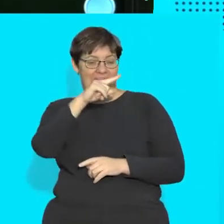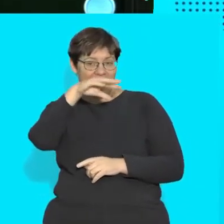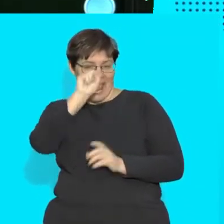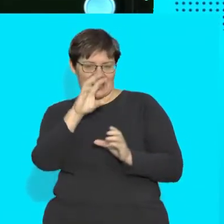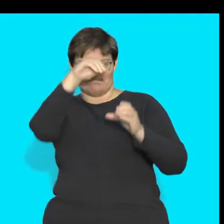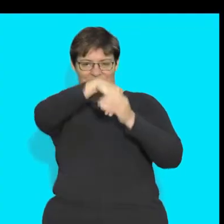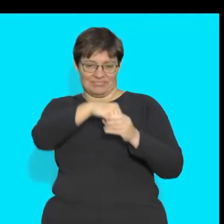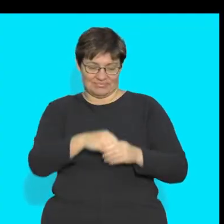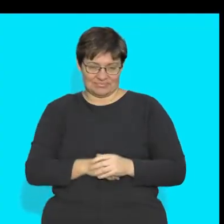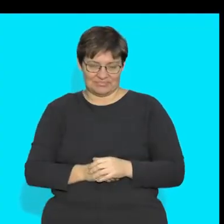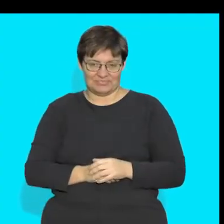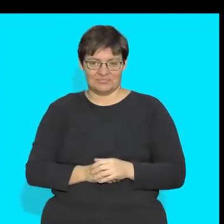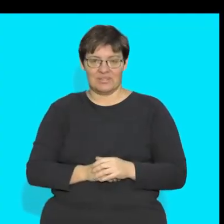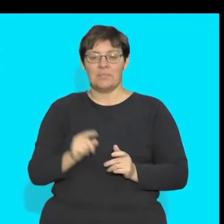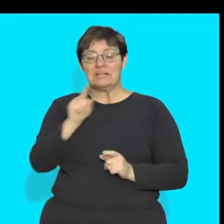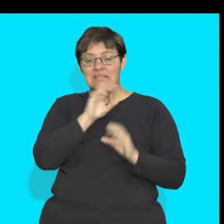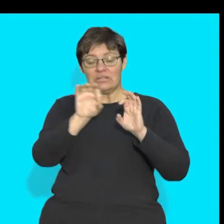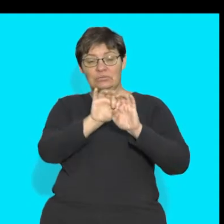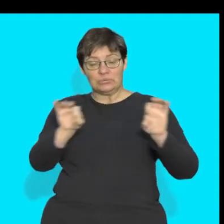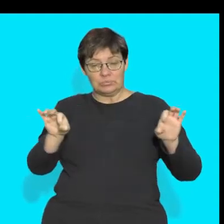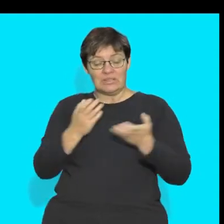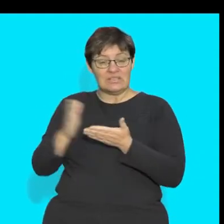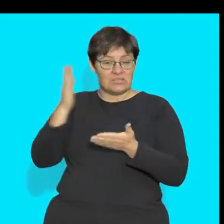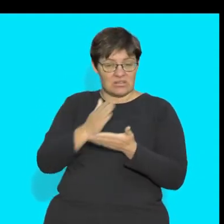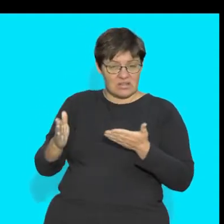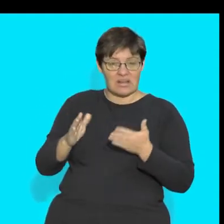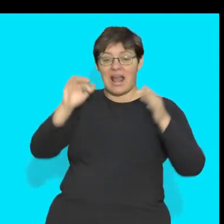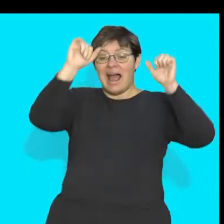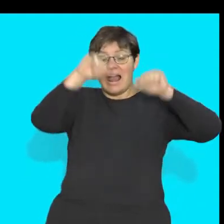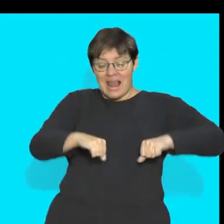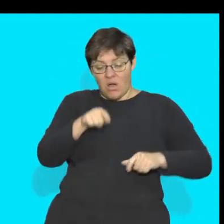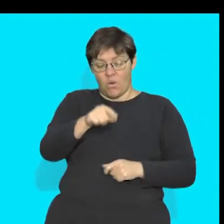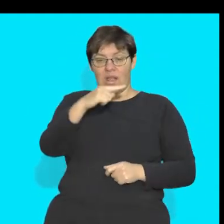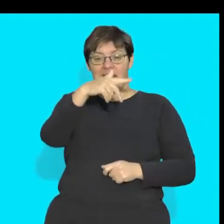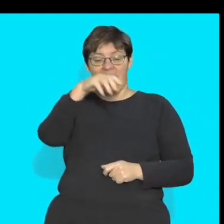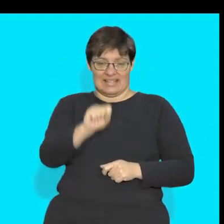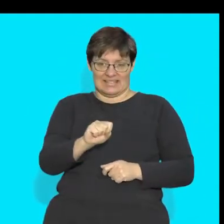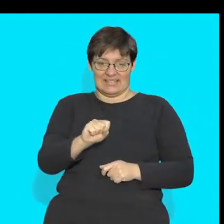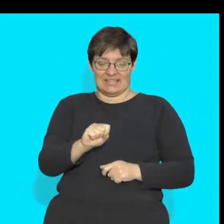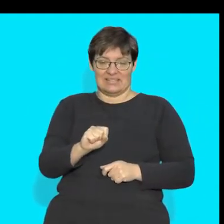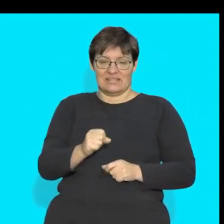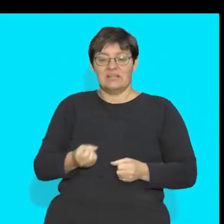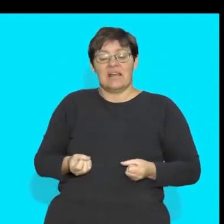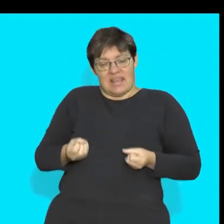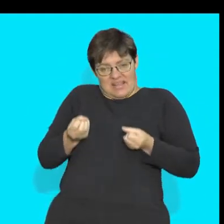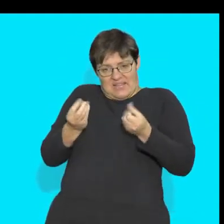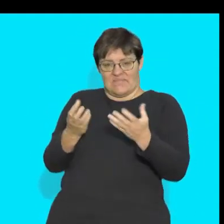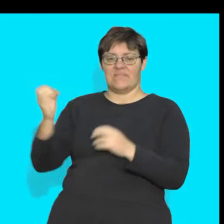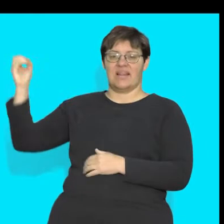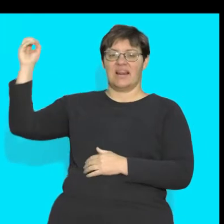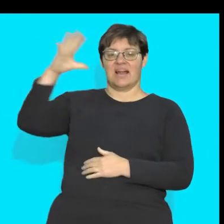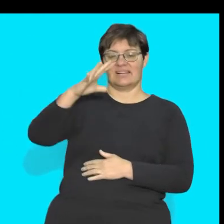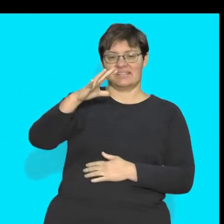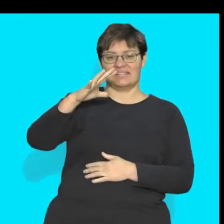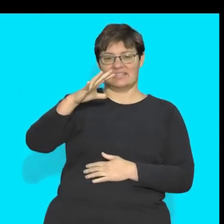gas originally. But this discharge tube allows this gas to give off